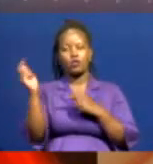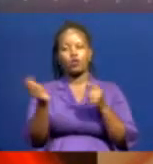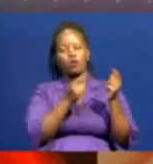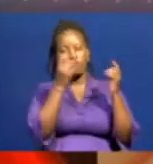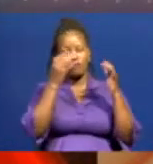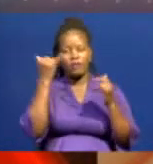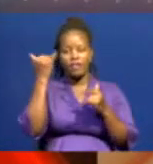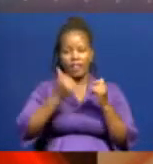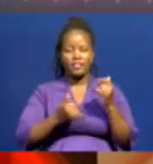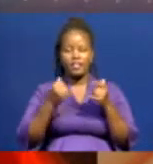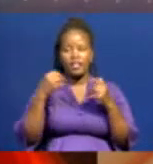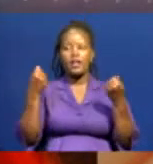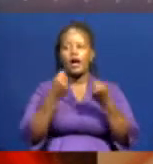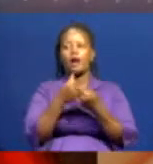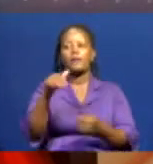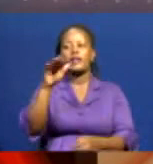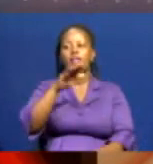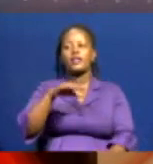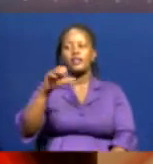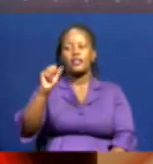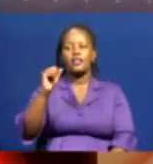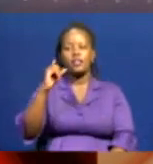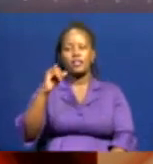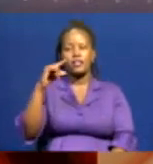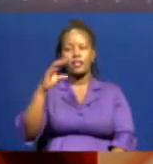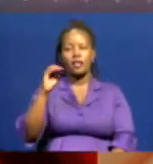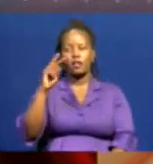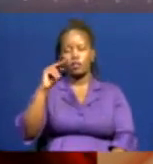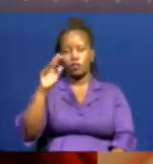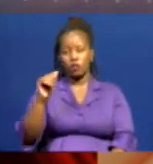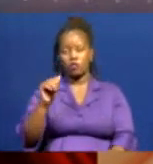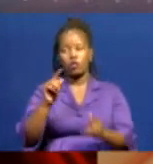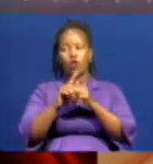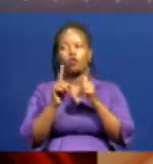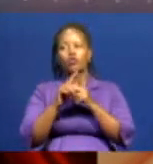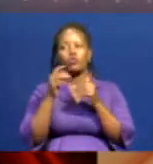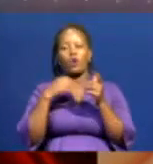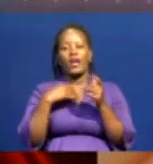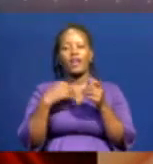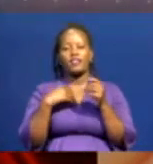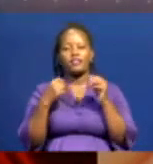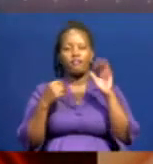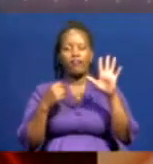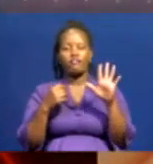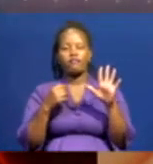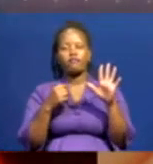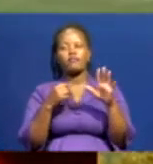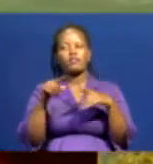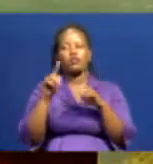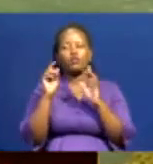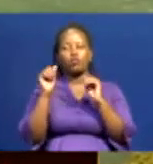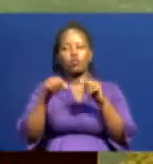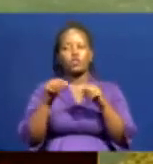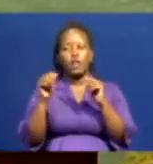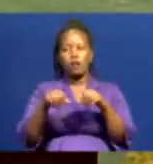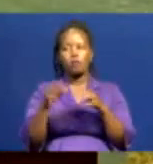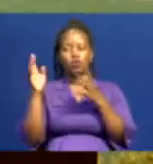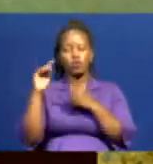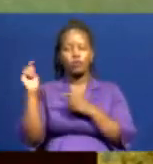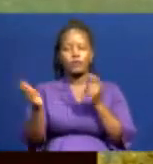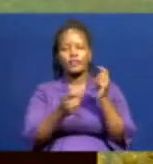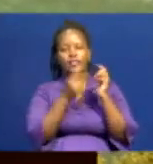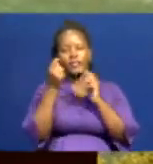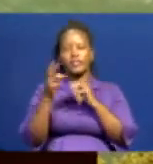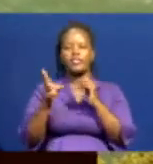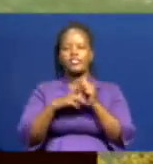at Sigona Golf Club. Playing off a handicap of 5, Shiharsy managed a score of 75 gross